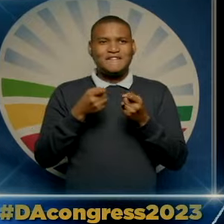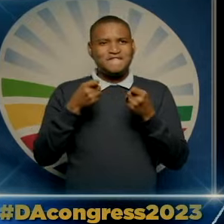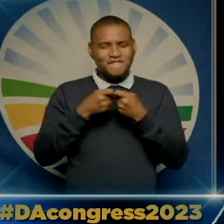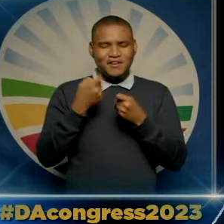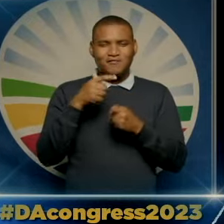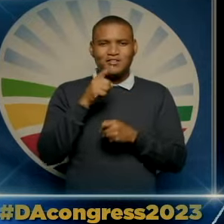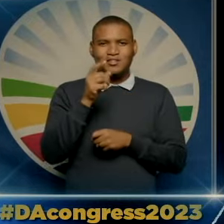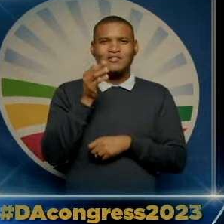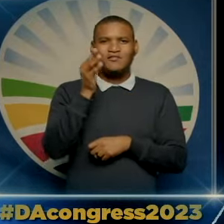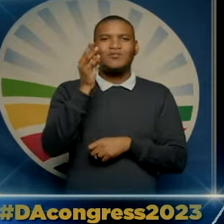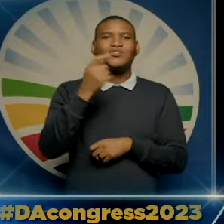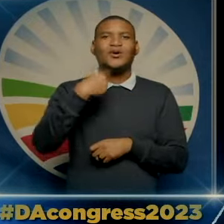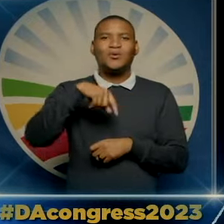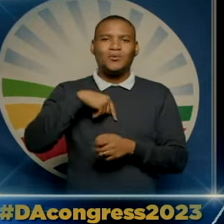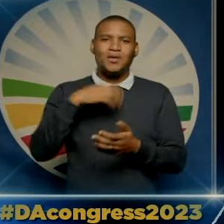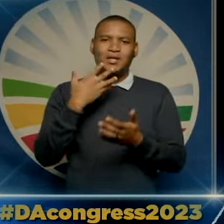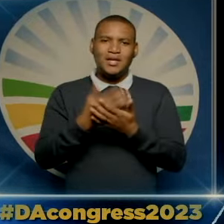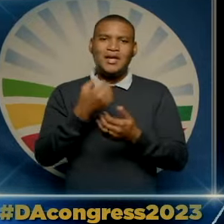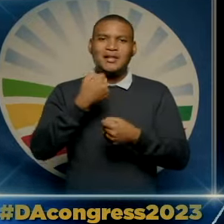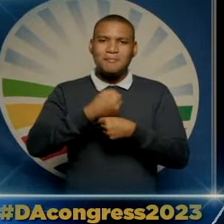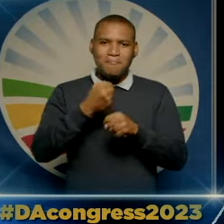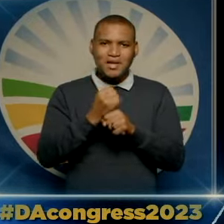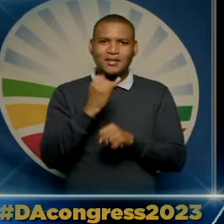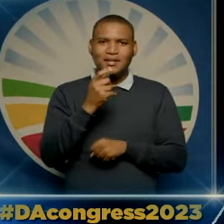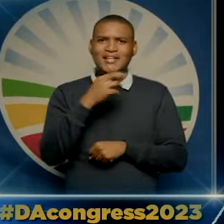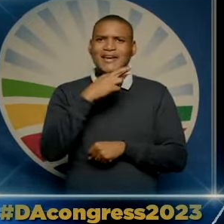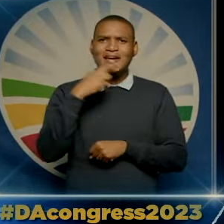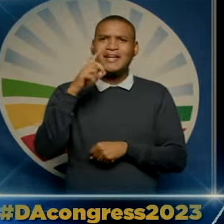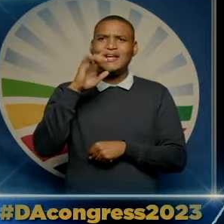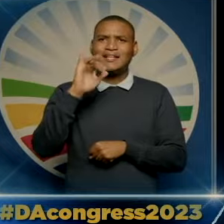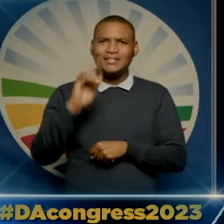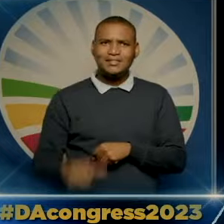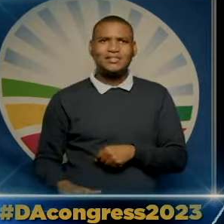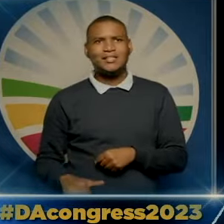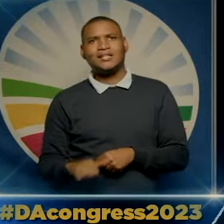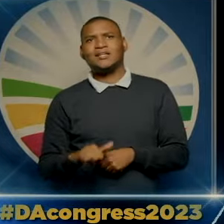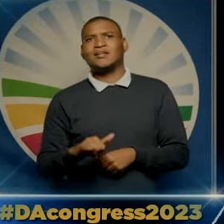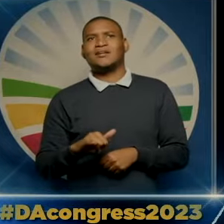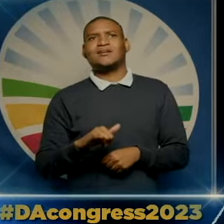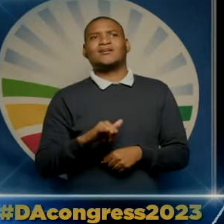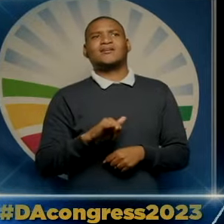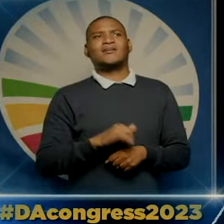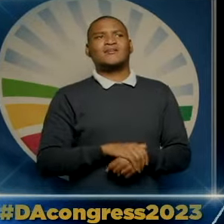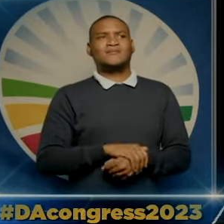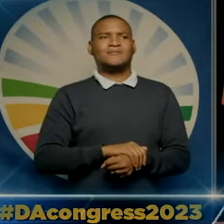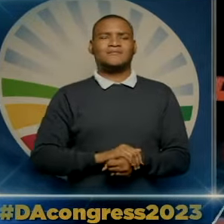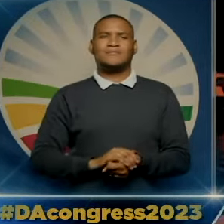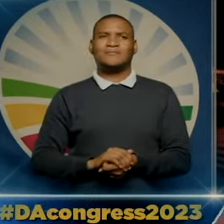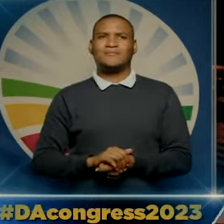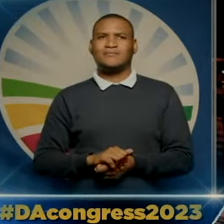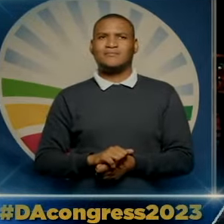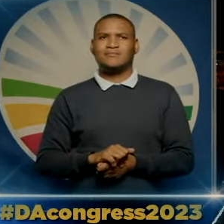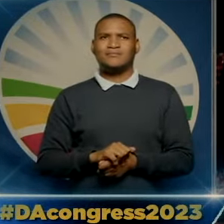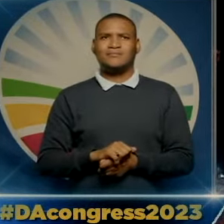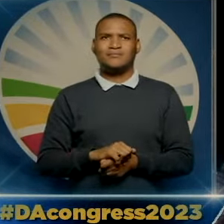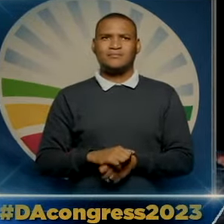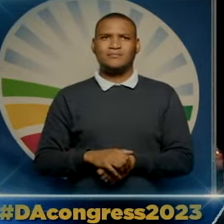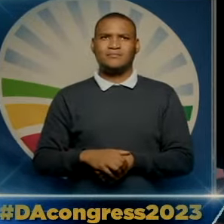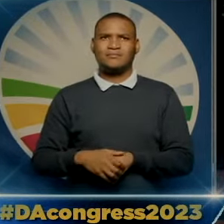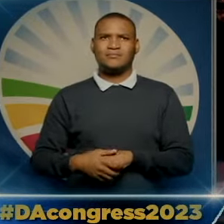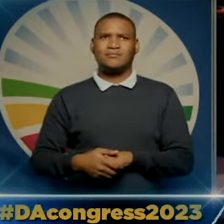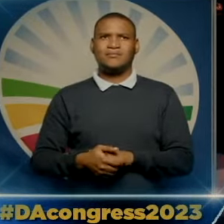future, we can make it a reality together. Saamstaan, dear, saamstaan. Ta, ta,